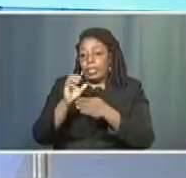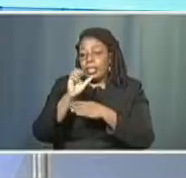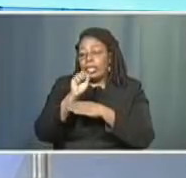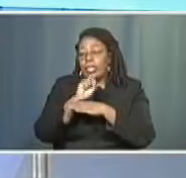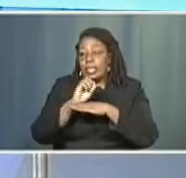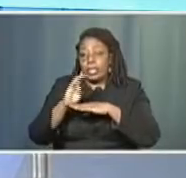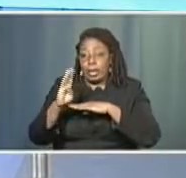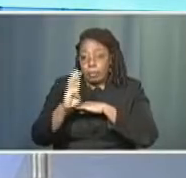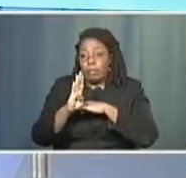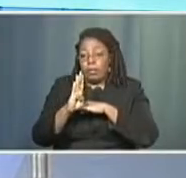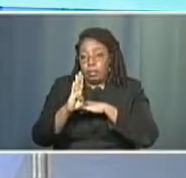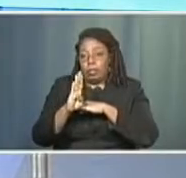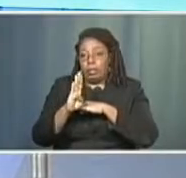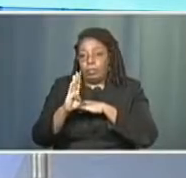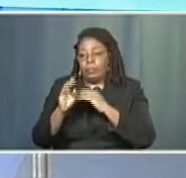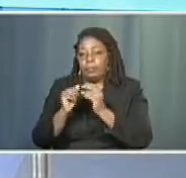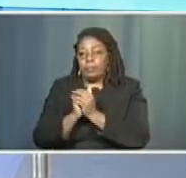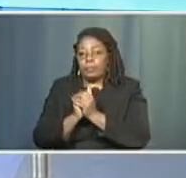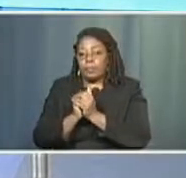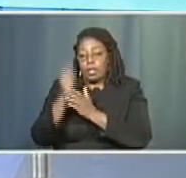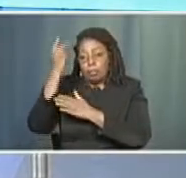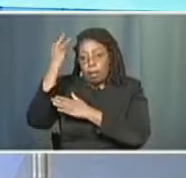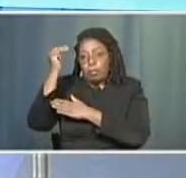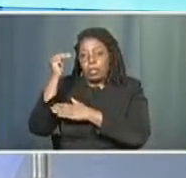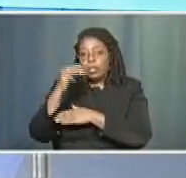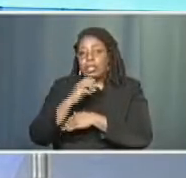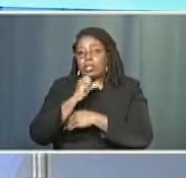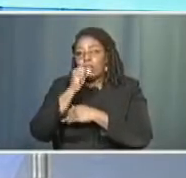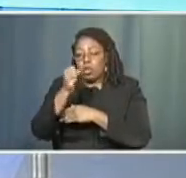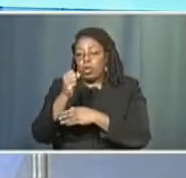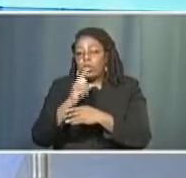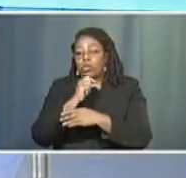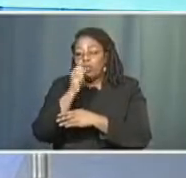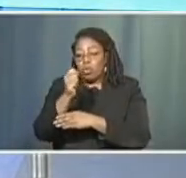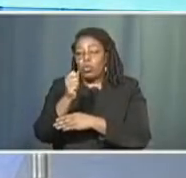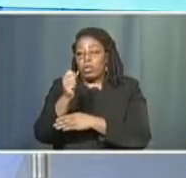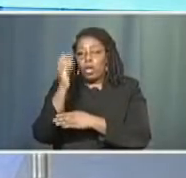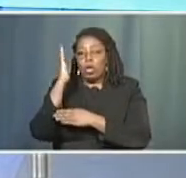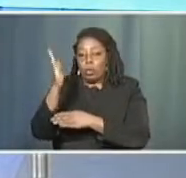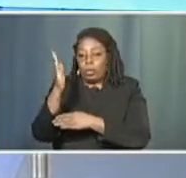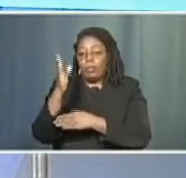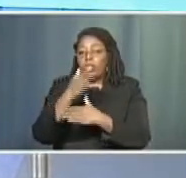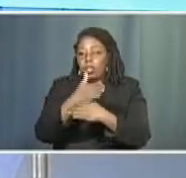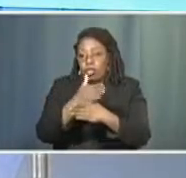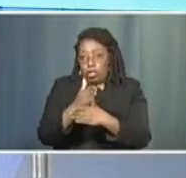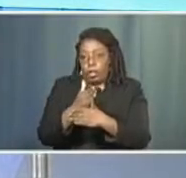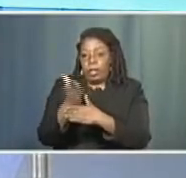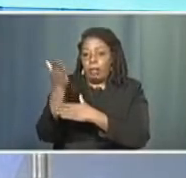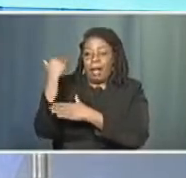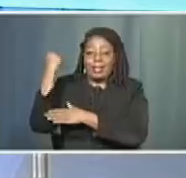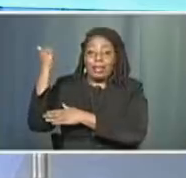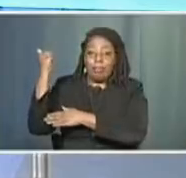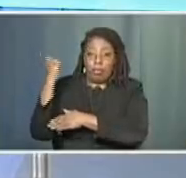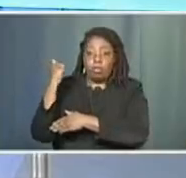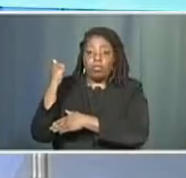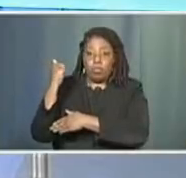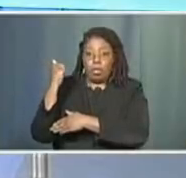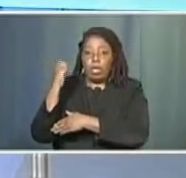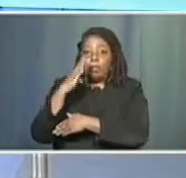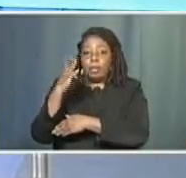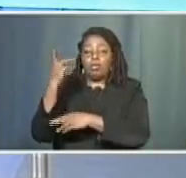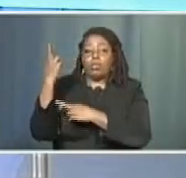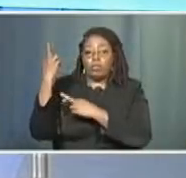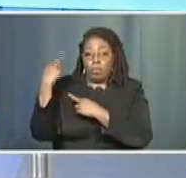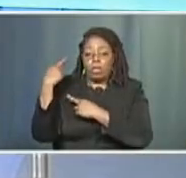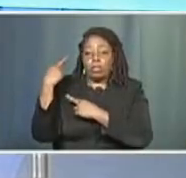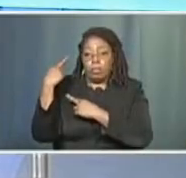like Blair and Westridge. The Prime Minister assuring that the truth of it all will be revealed and that the former administration will be held to account